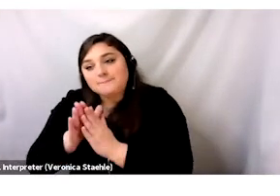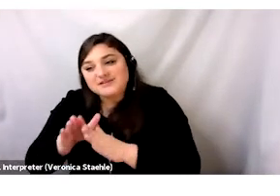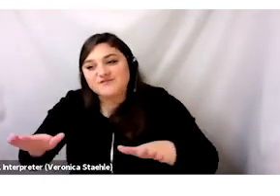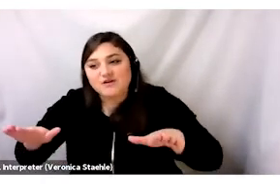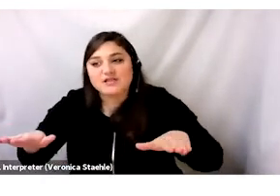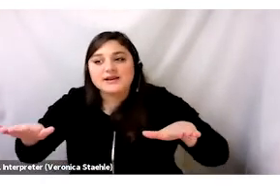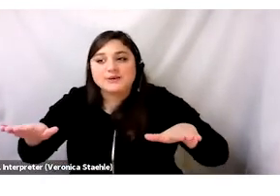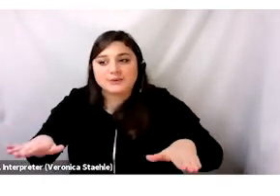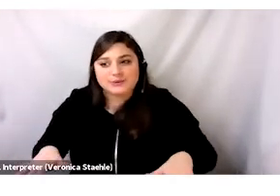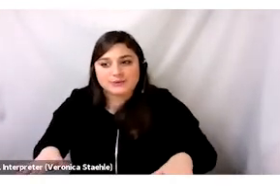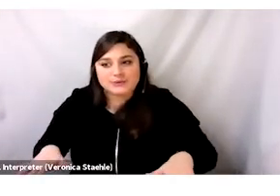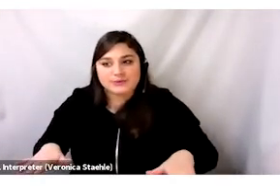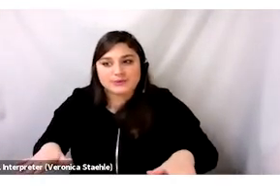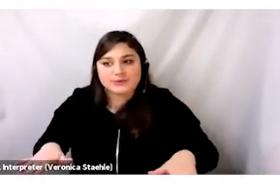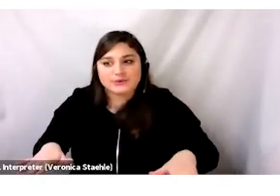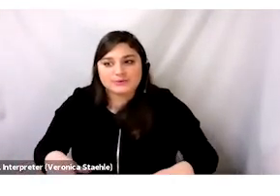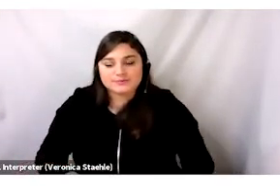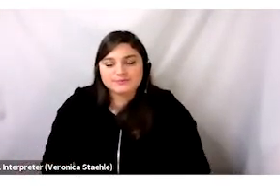peaceful and at ease.